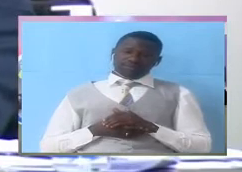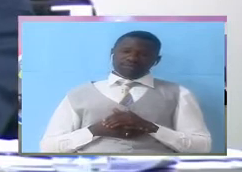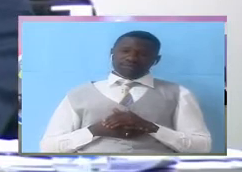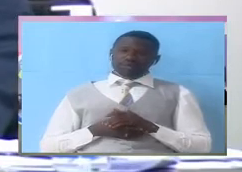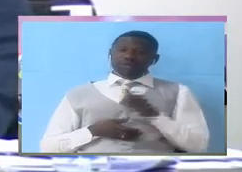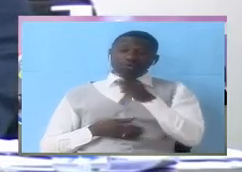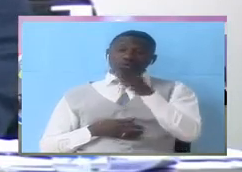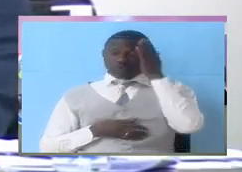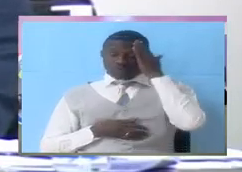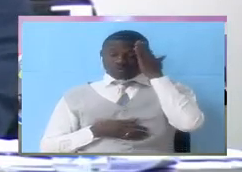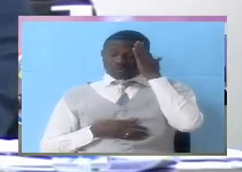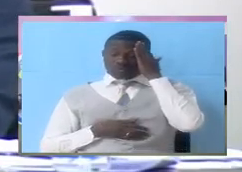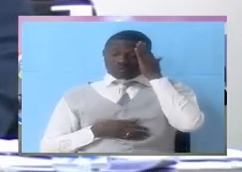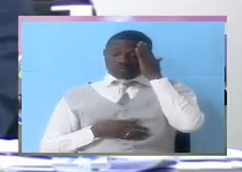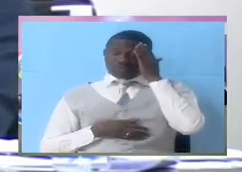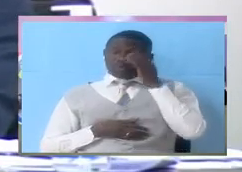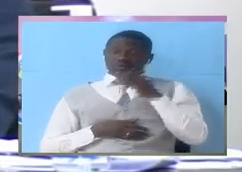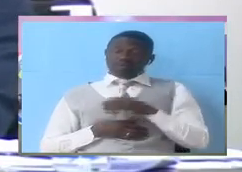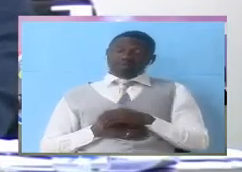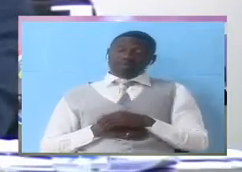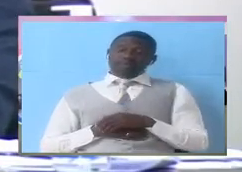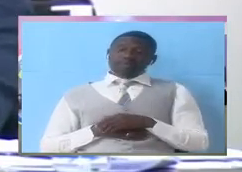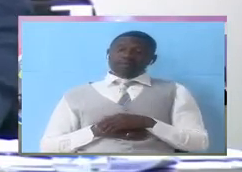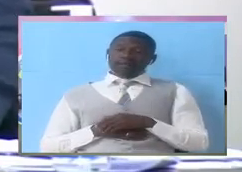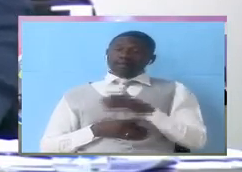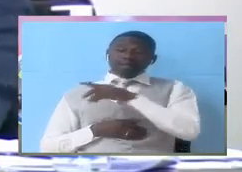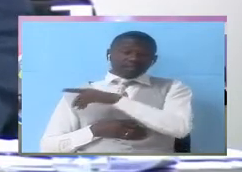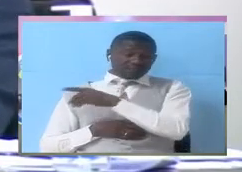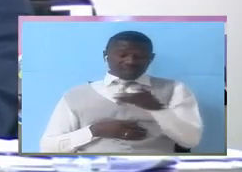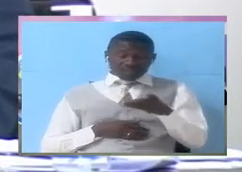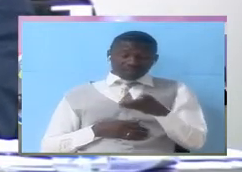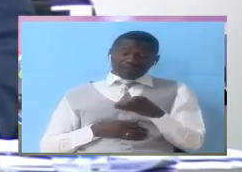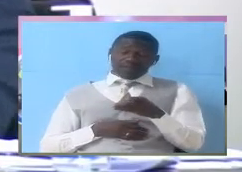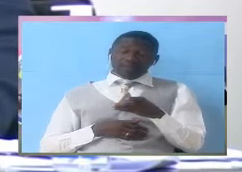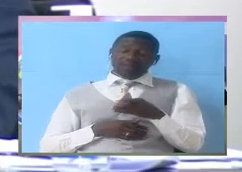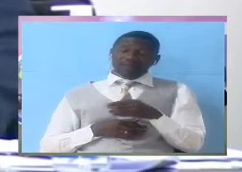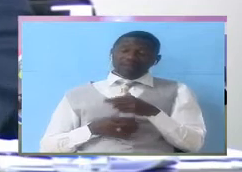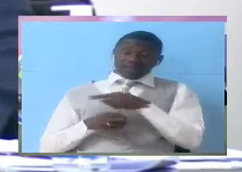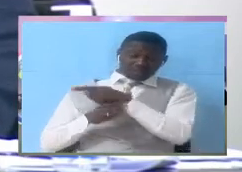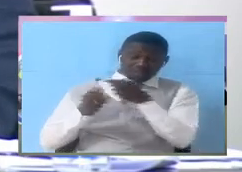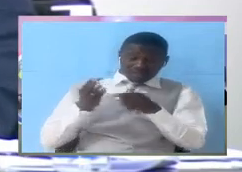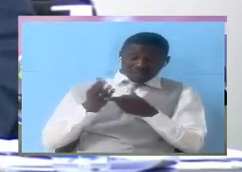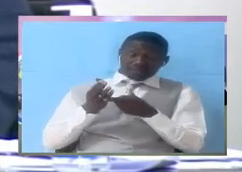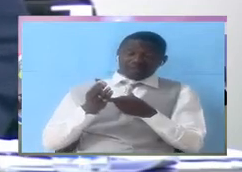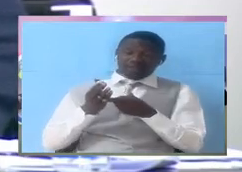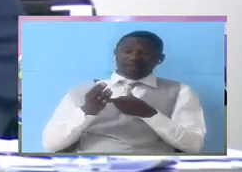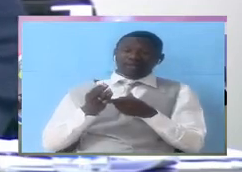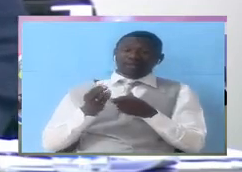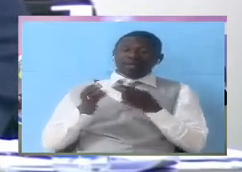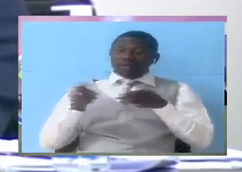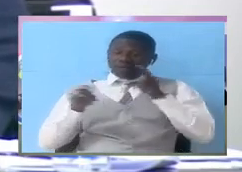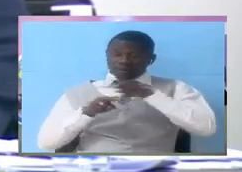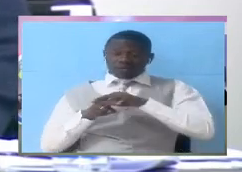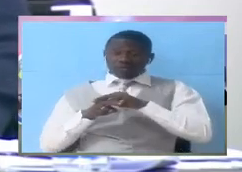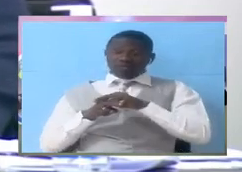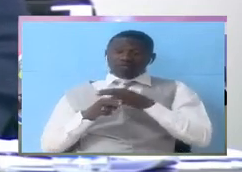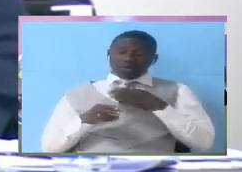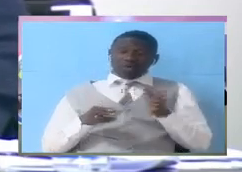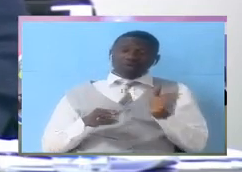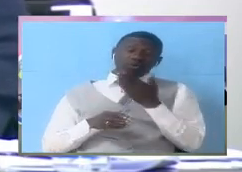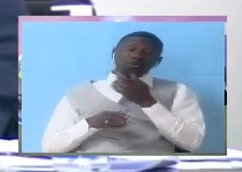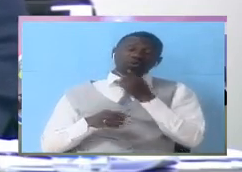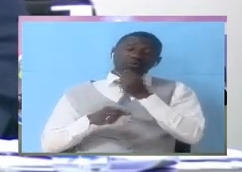You knew that these reports, these confessions, were going to form the basis for